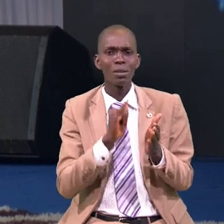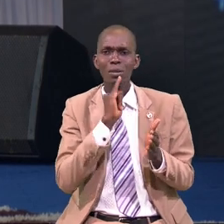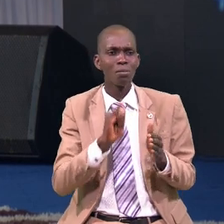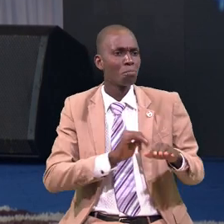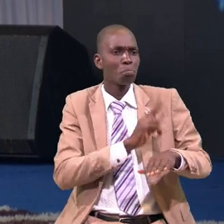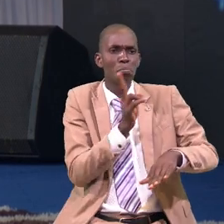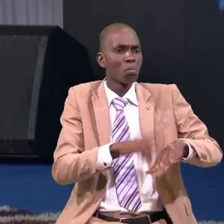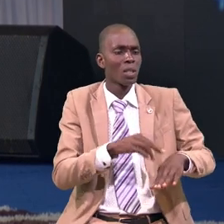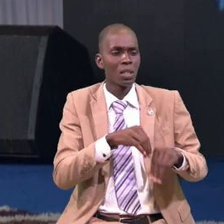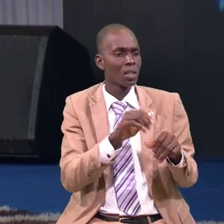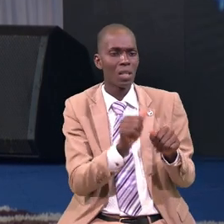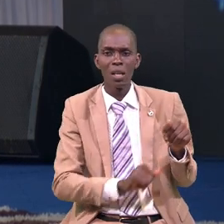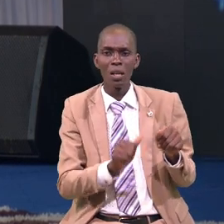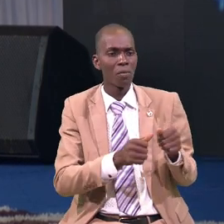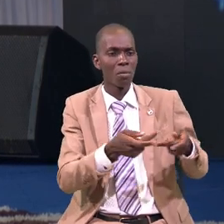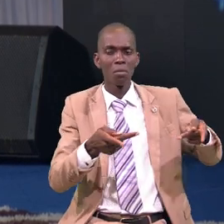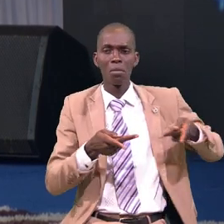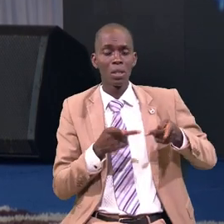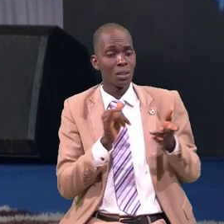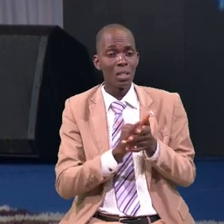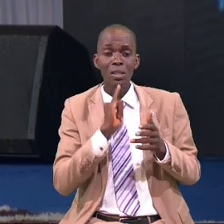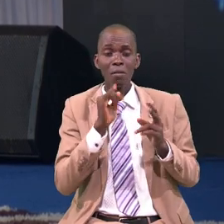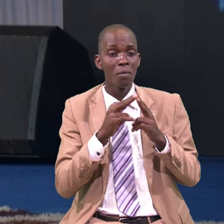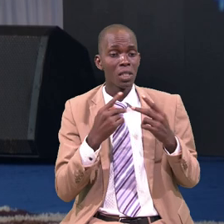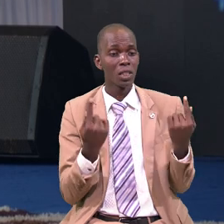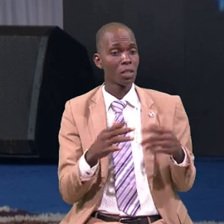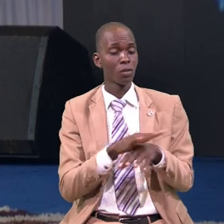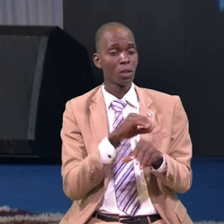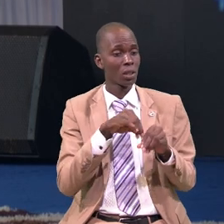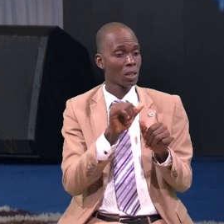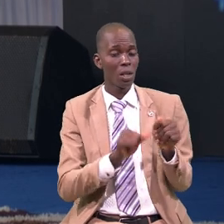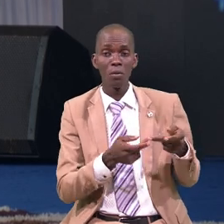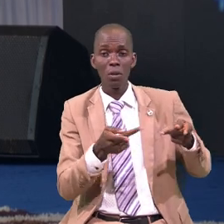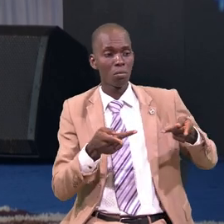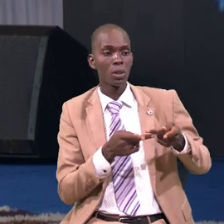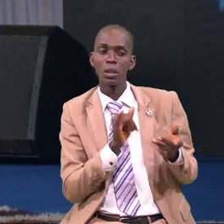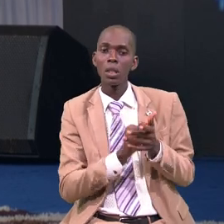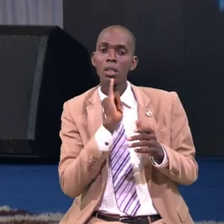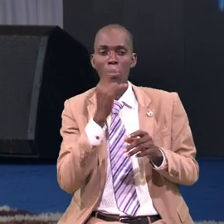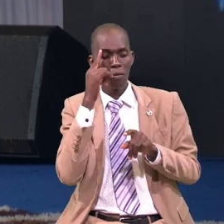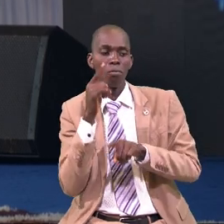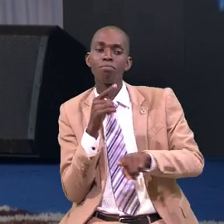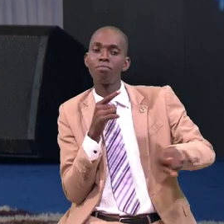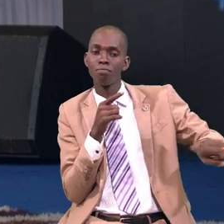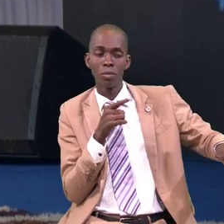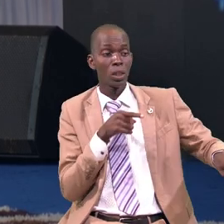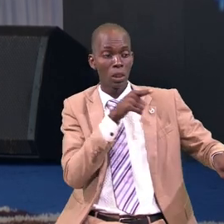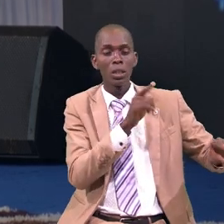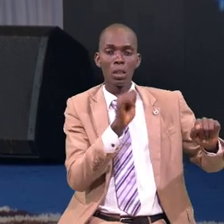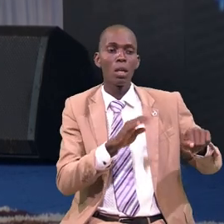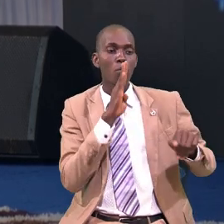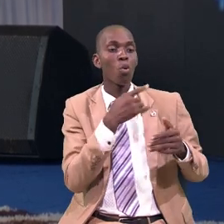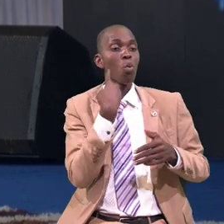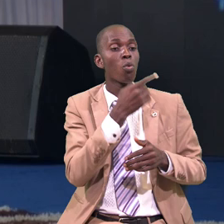every land, that is so sinful in every land. That's them. Let them be who they are.